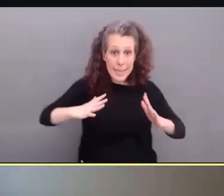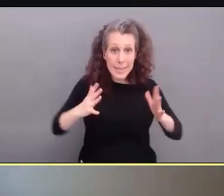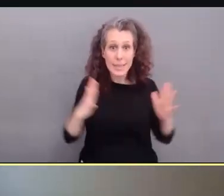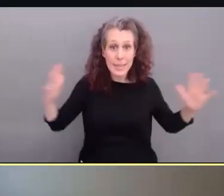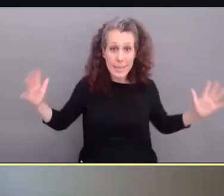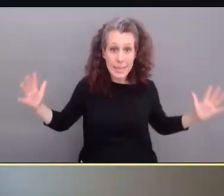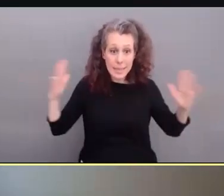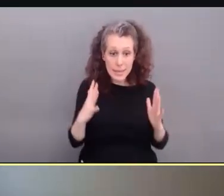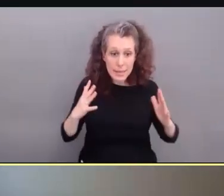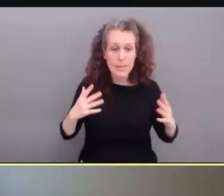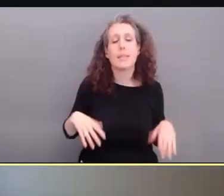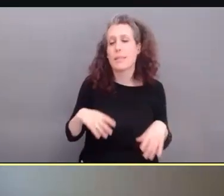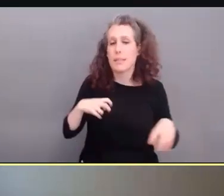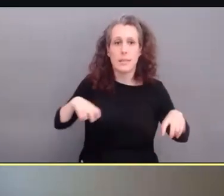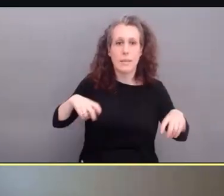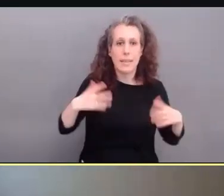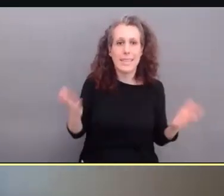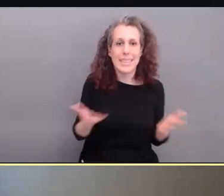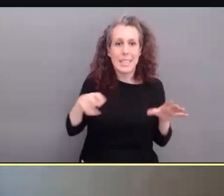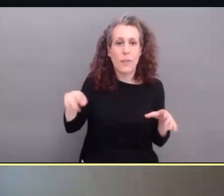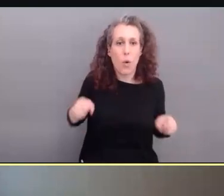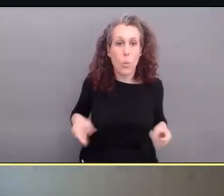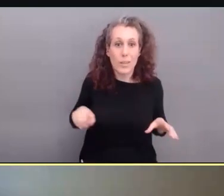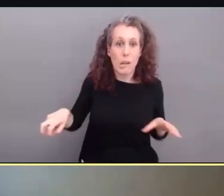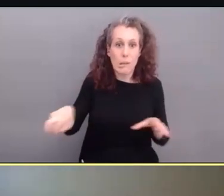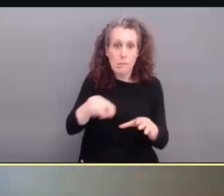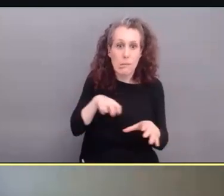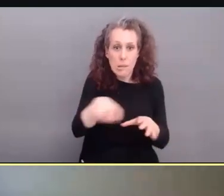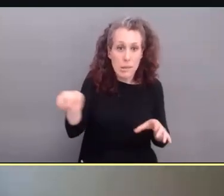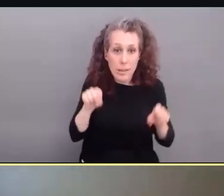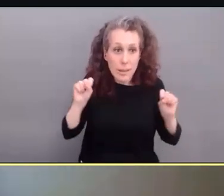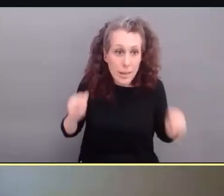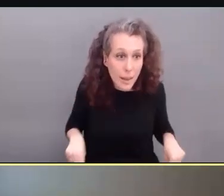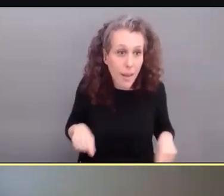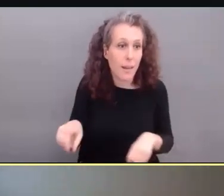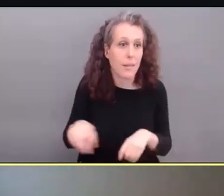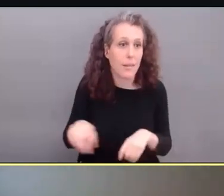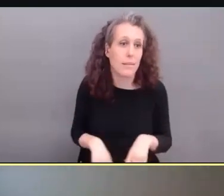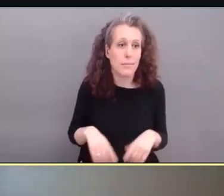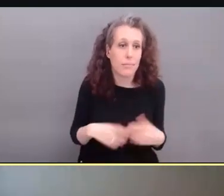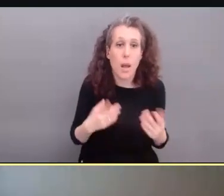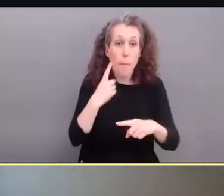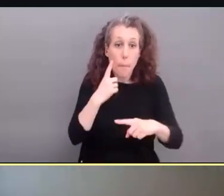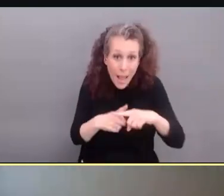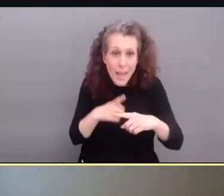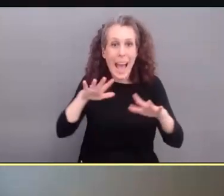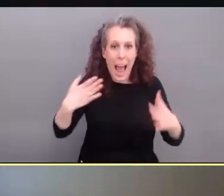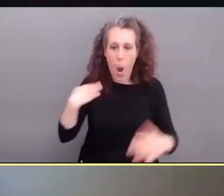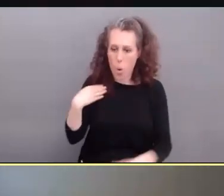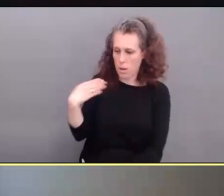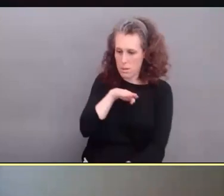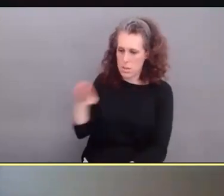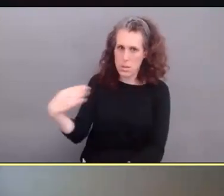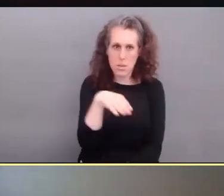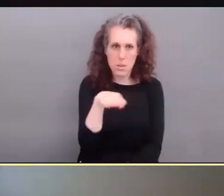circulation space, maneuvering space, adequate door width, and accessible route. Again, the accessible route